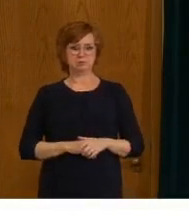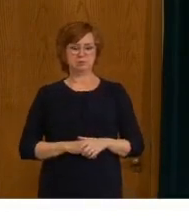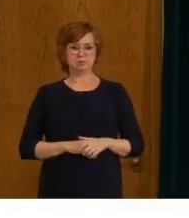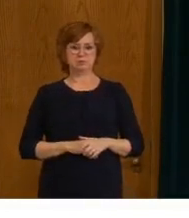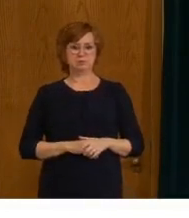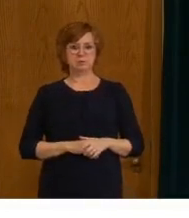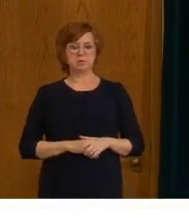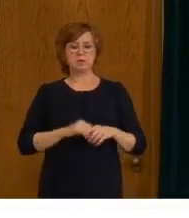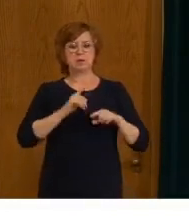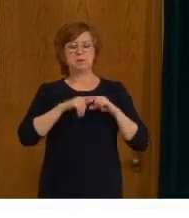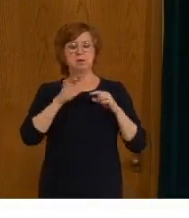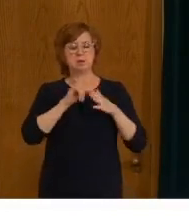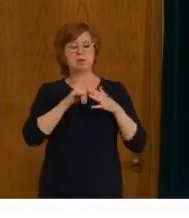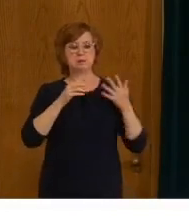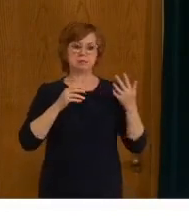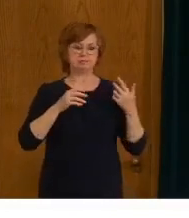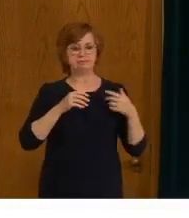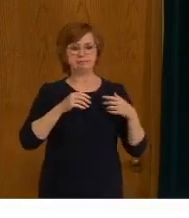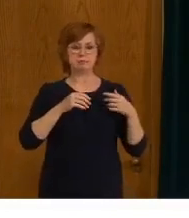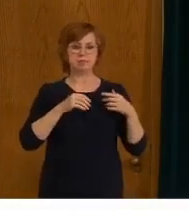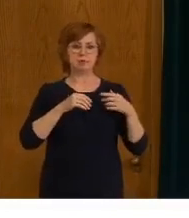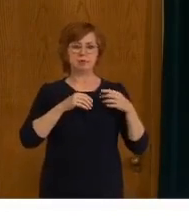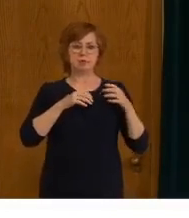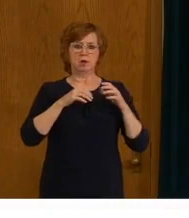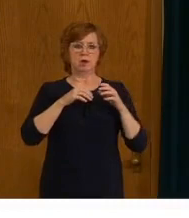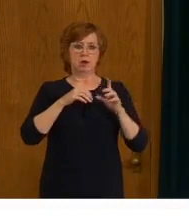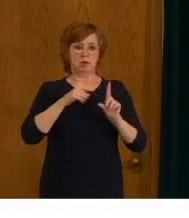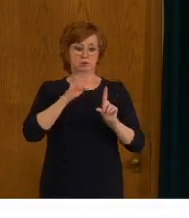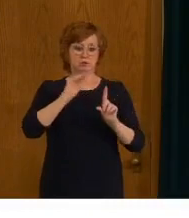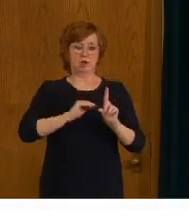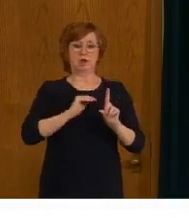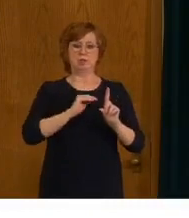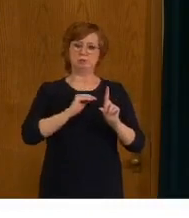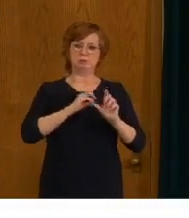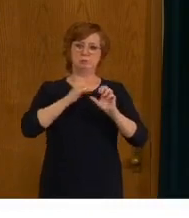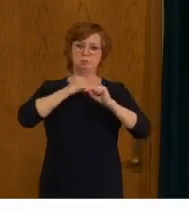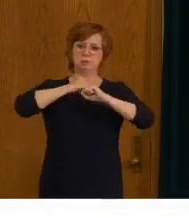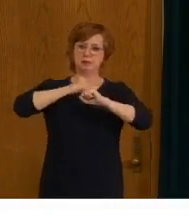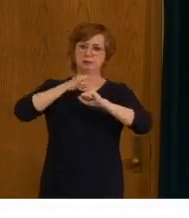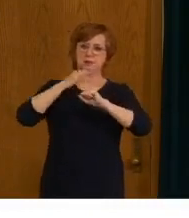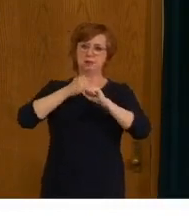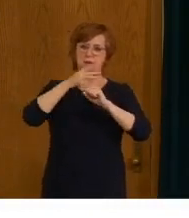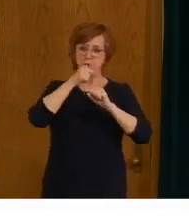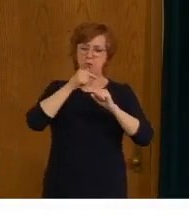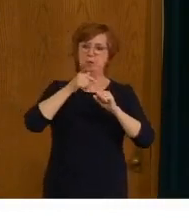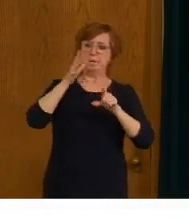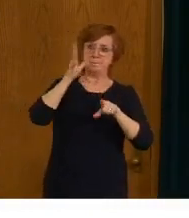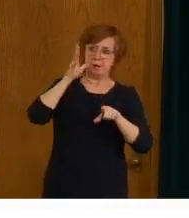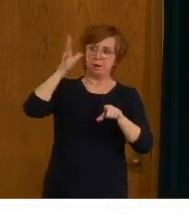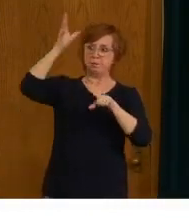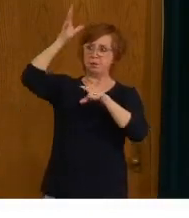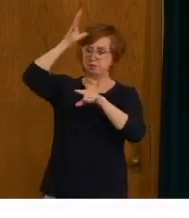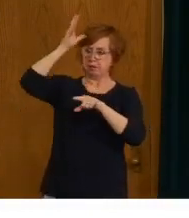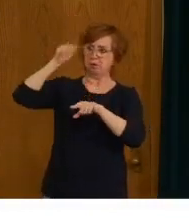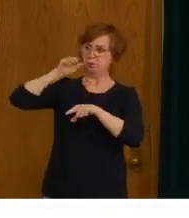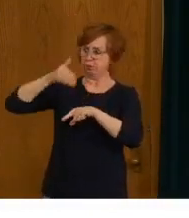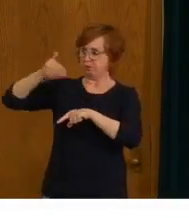year. But of course, we also expect and hope that there will be approval of vaccines